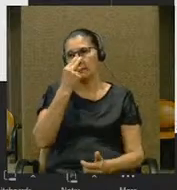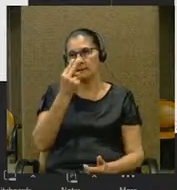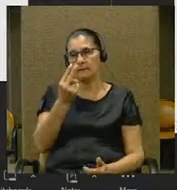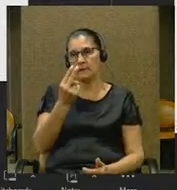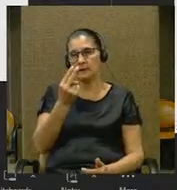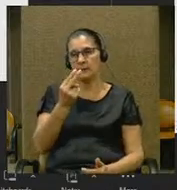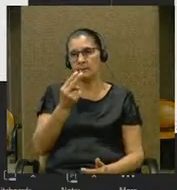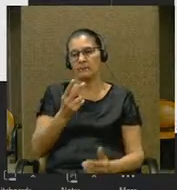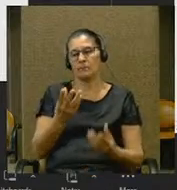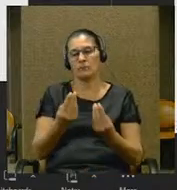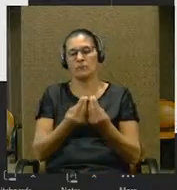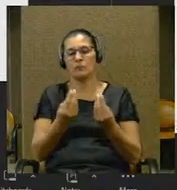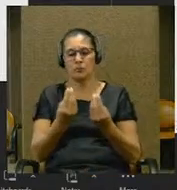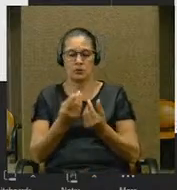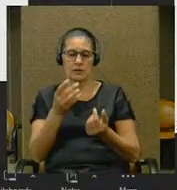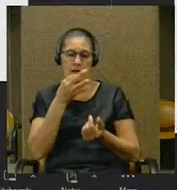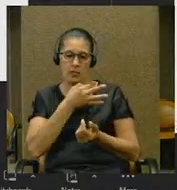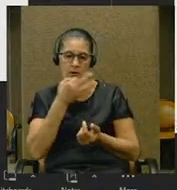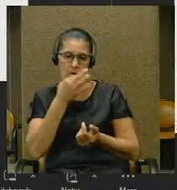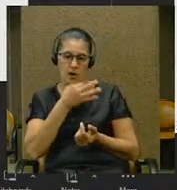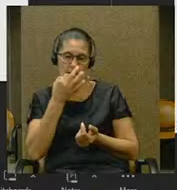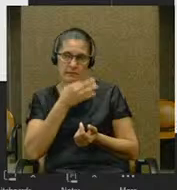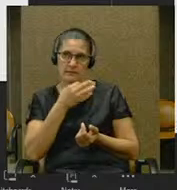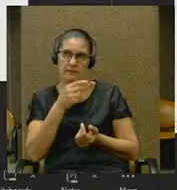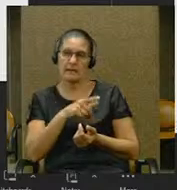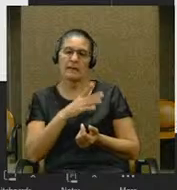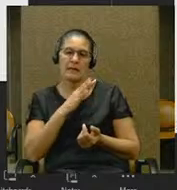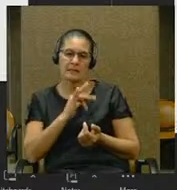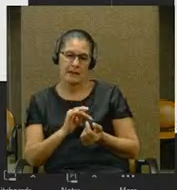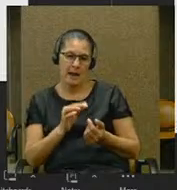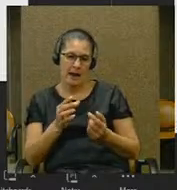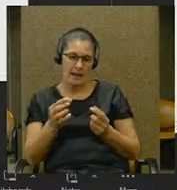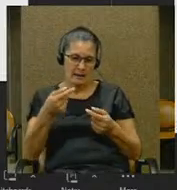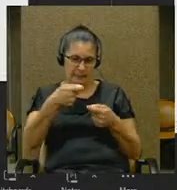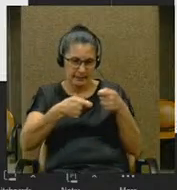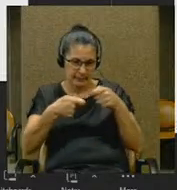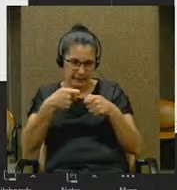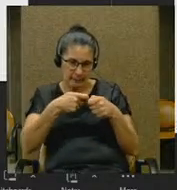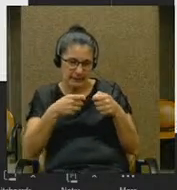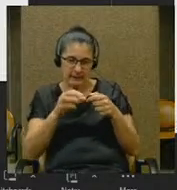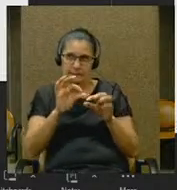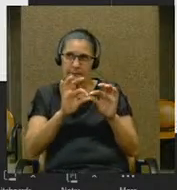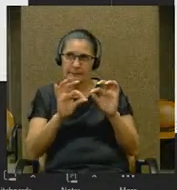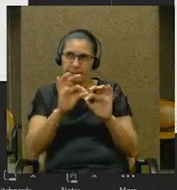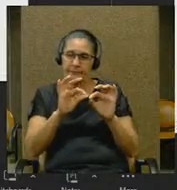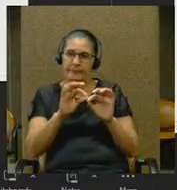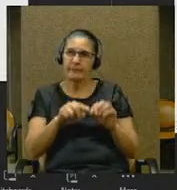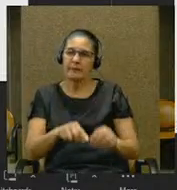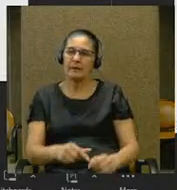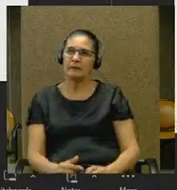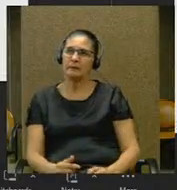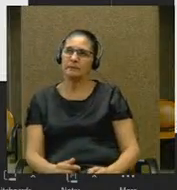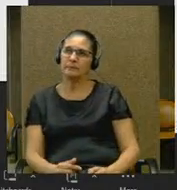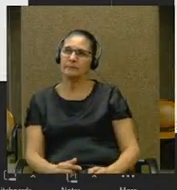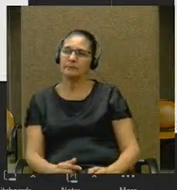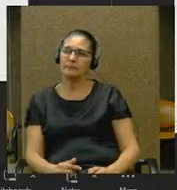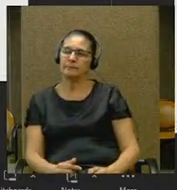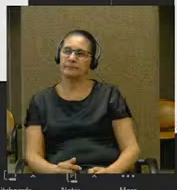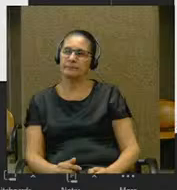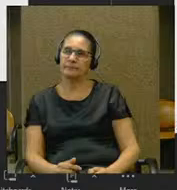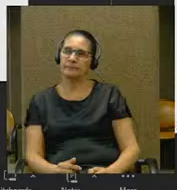illegal drugs are combinations of benzodiazepines and fentanyl, and the